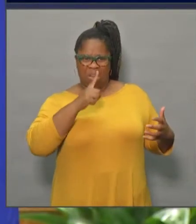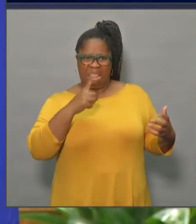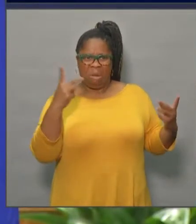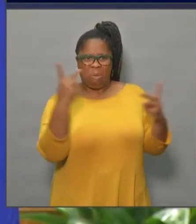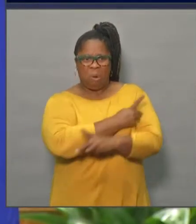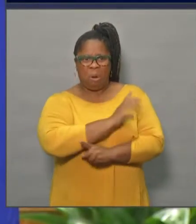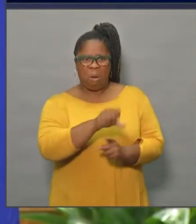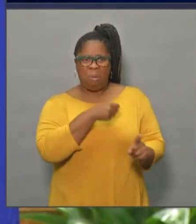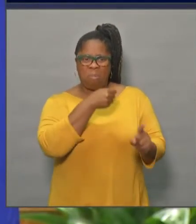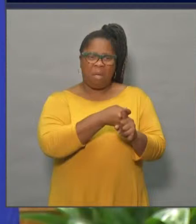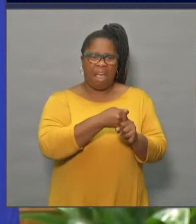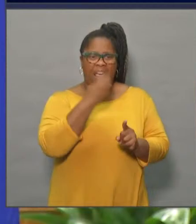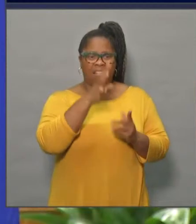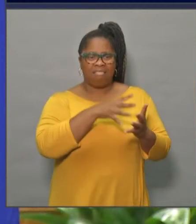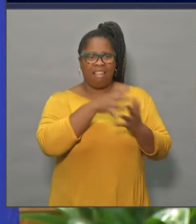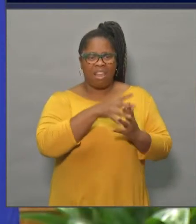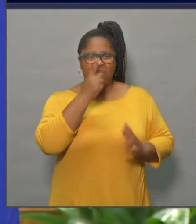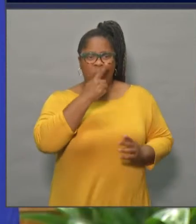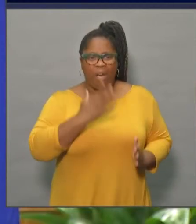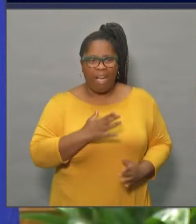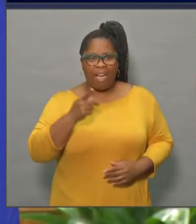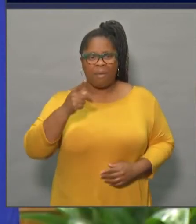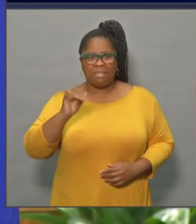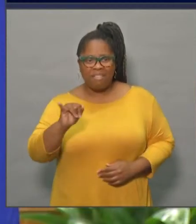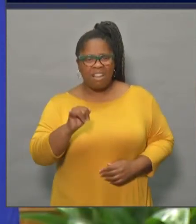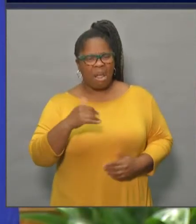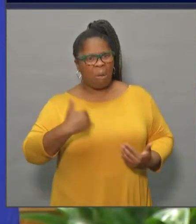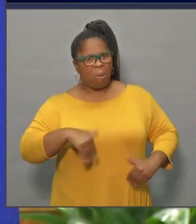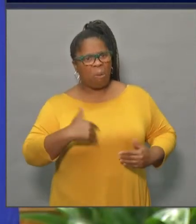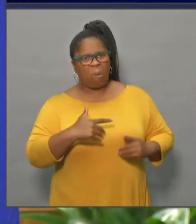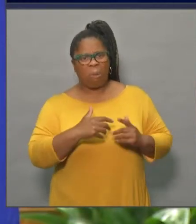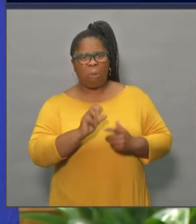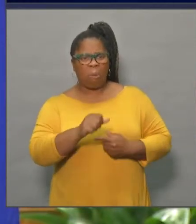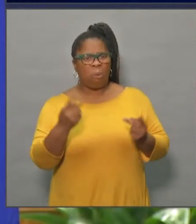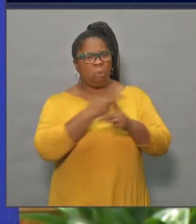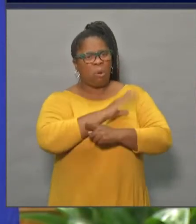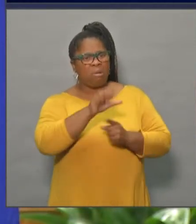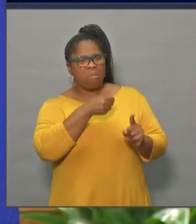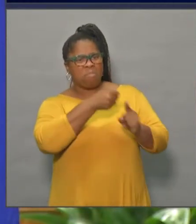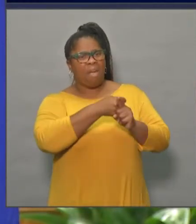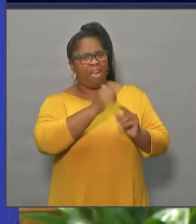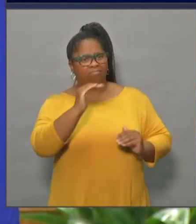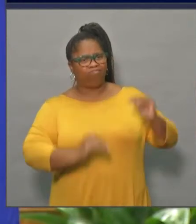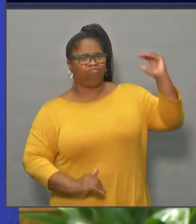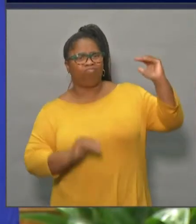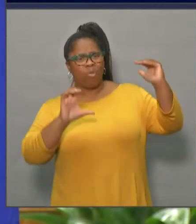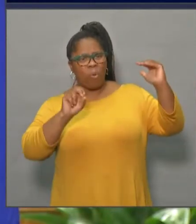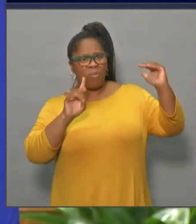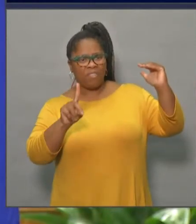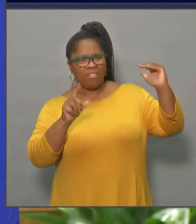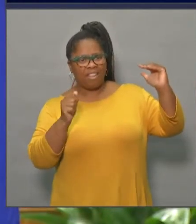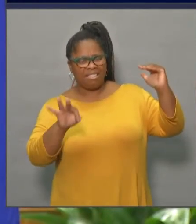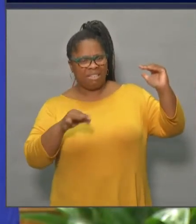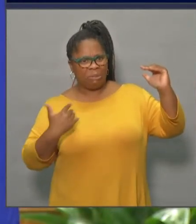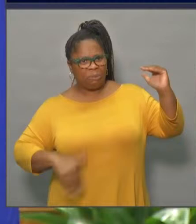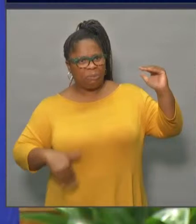disproportionality that's being experienced by our Native Hawaiians and Pacific Islanders, friends and family